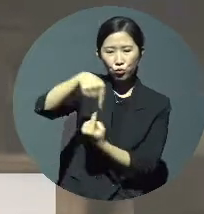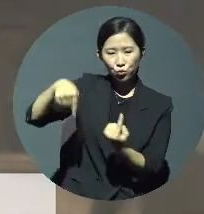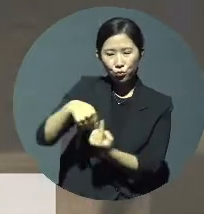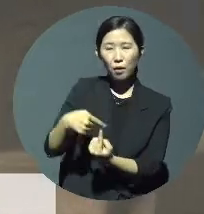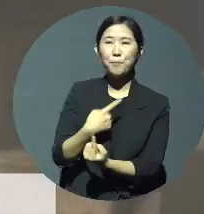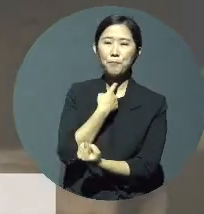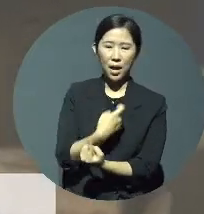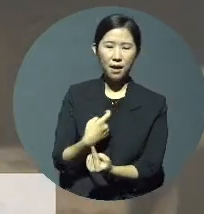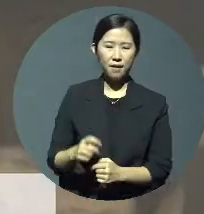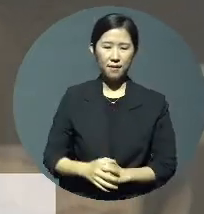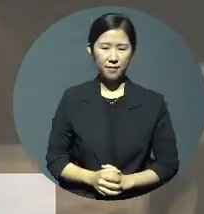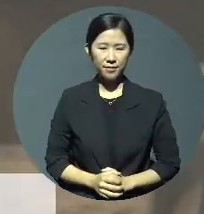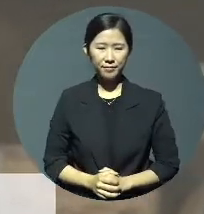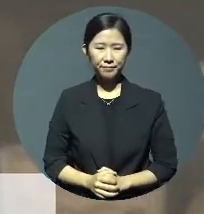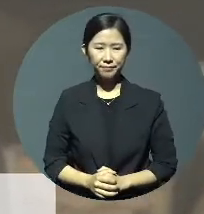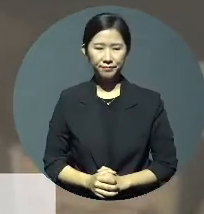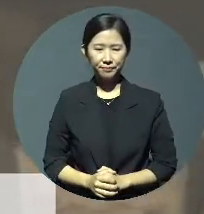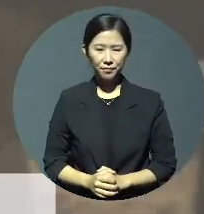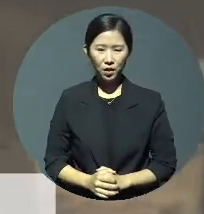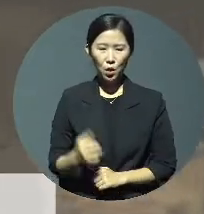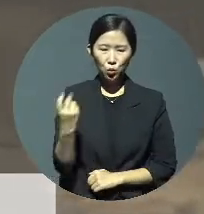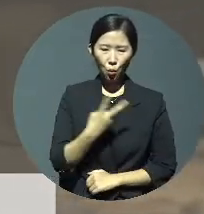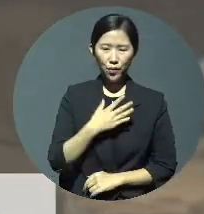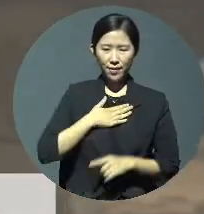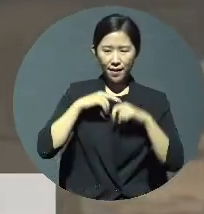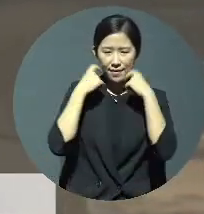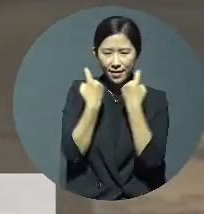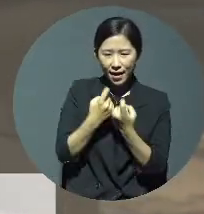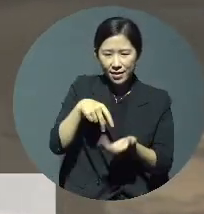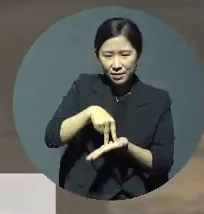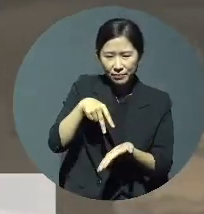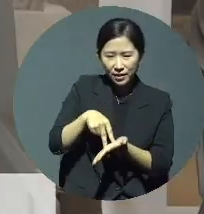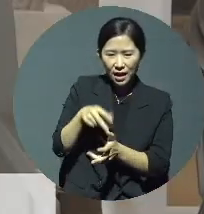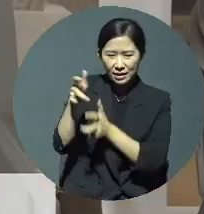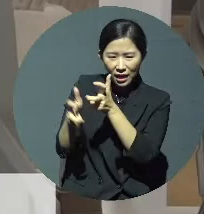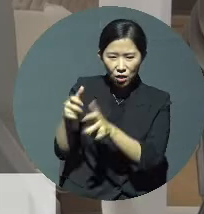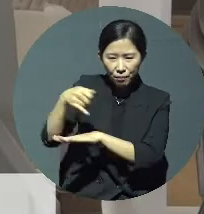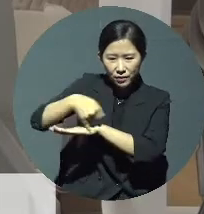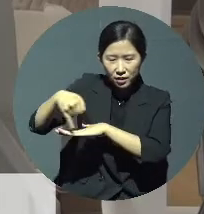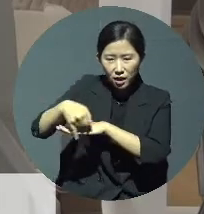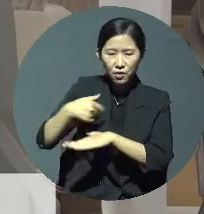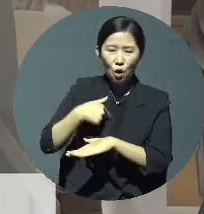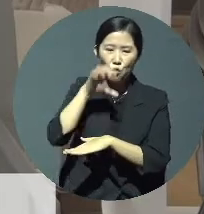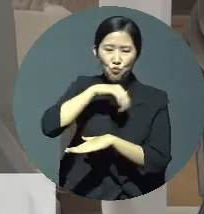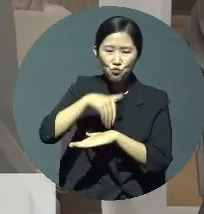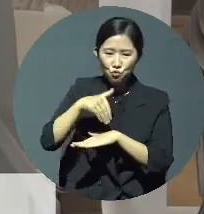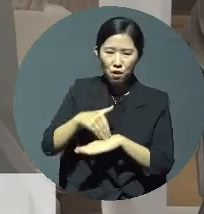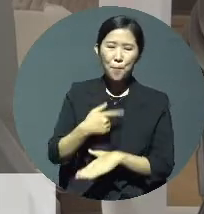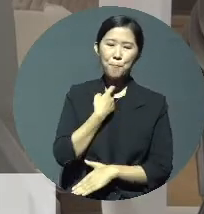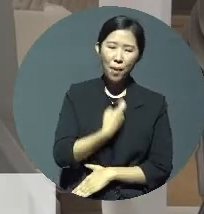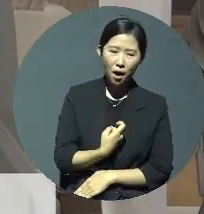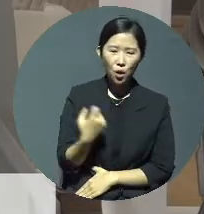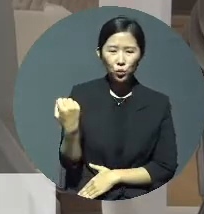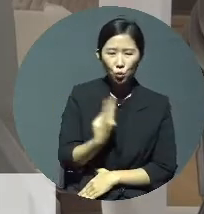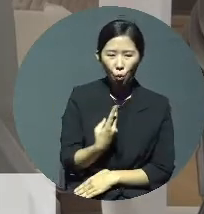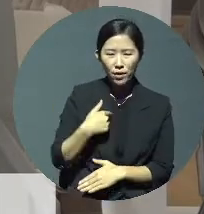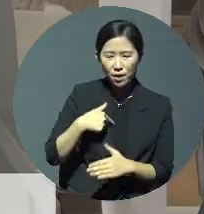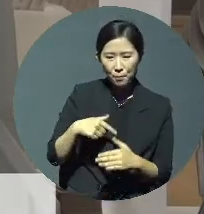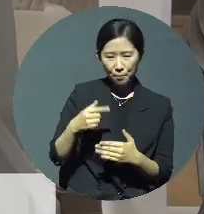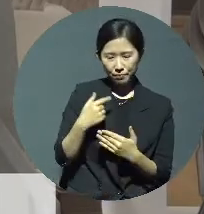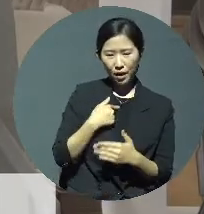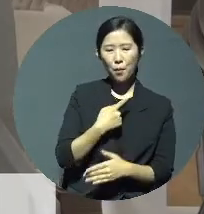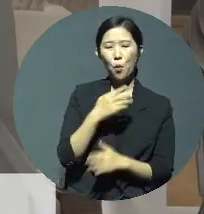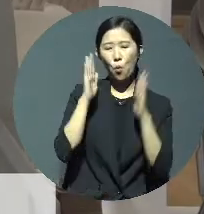6 years. I personally trained as an industrial designer and then evolved